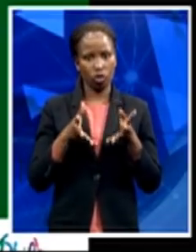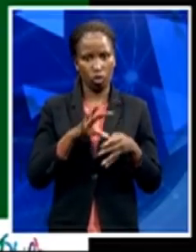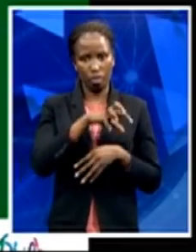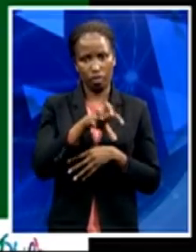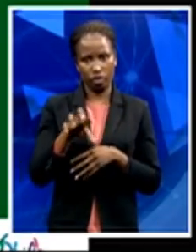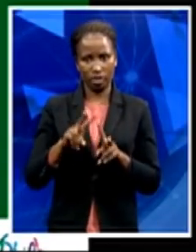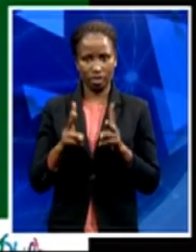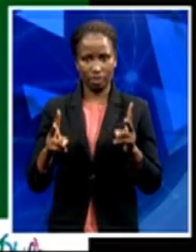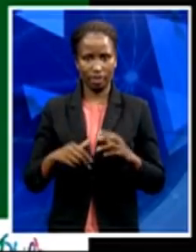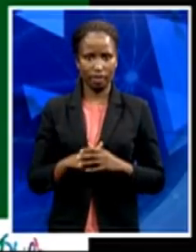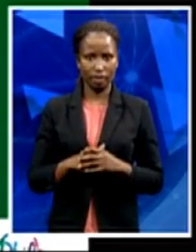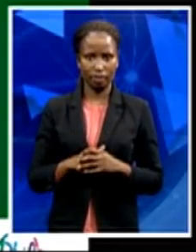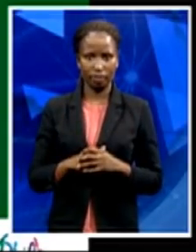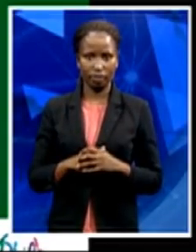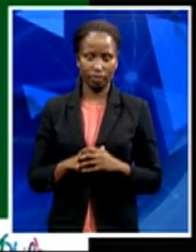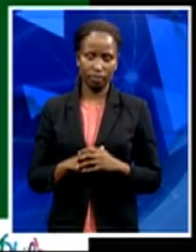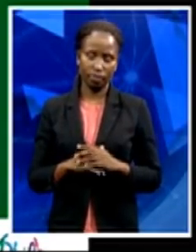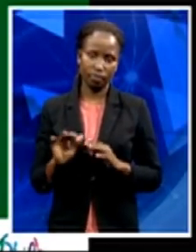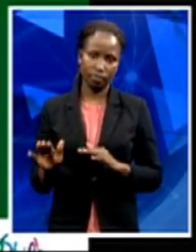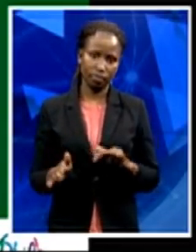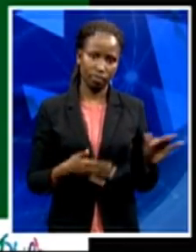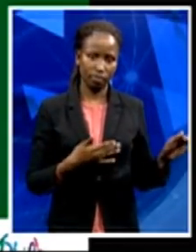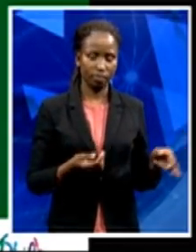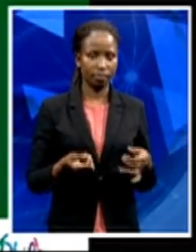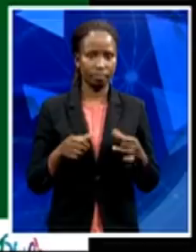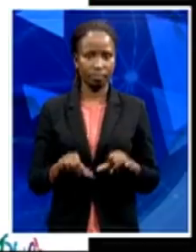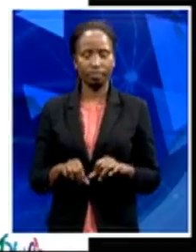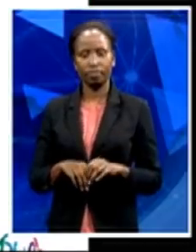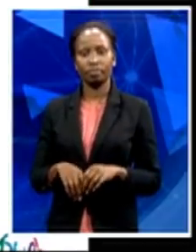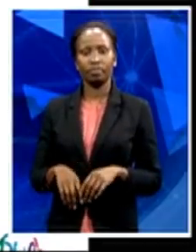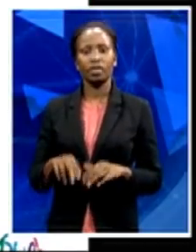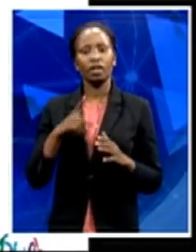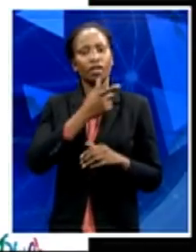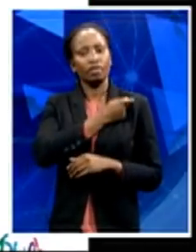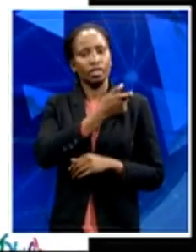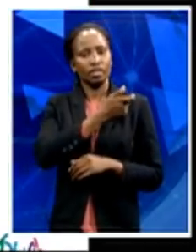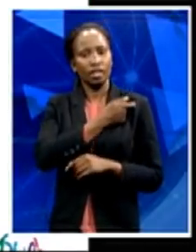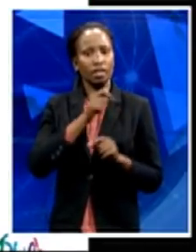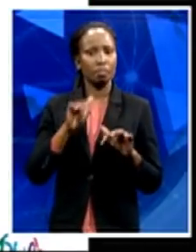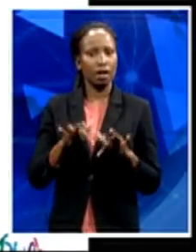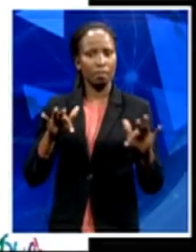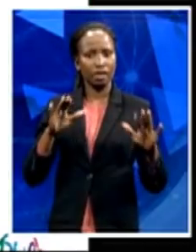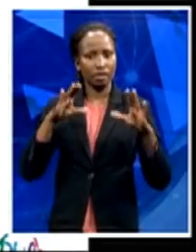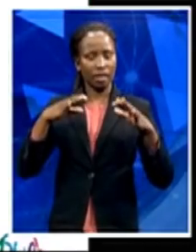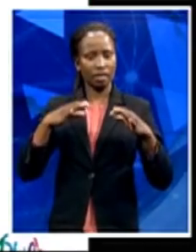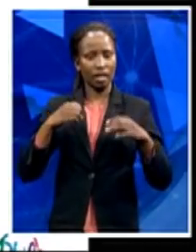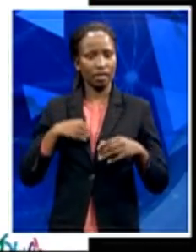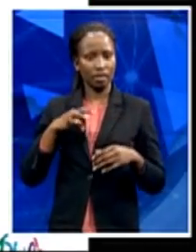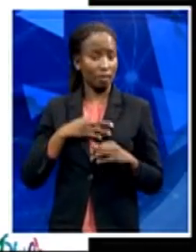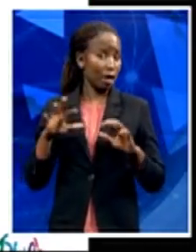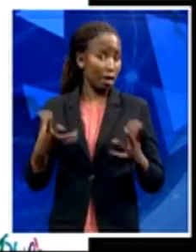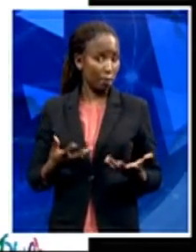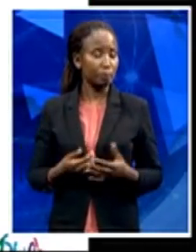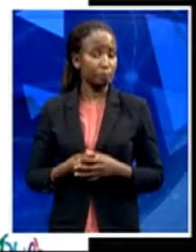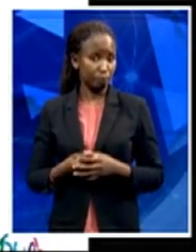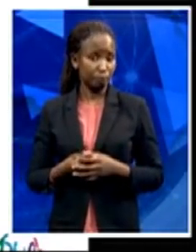In terms of how we are planning to vaccinate our public sector workers, we want to just report back again